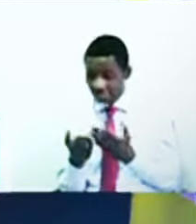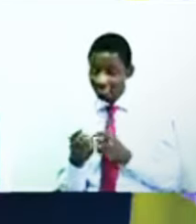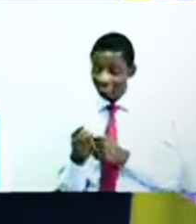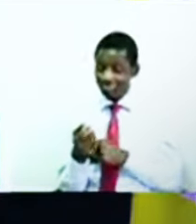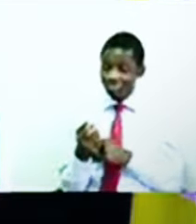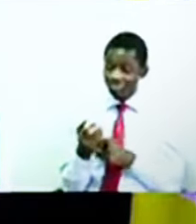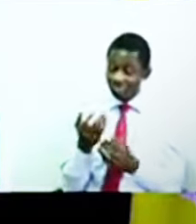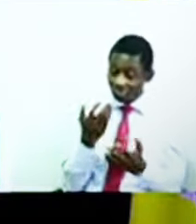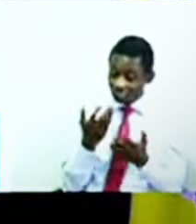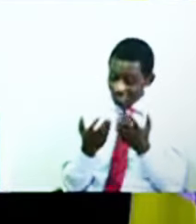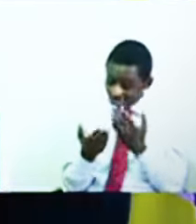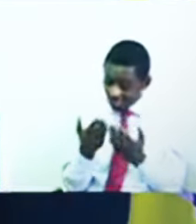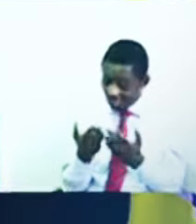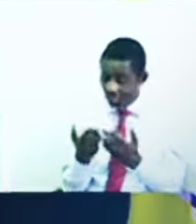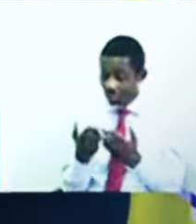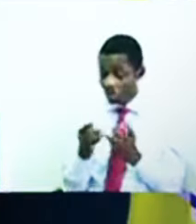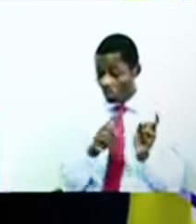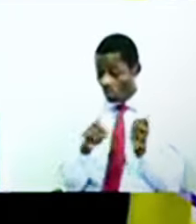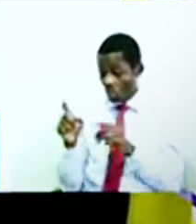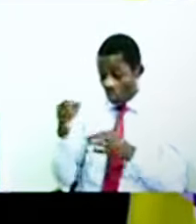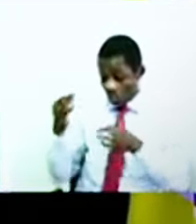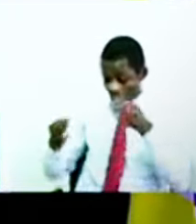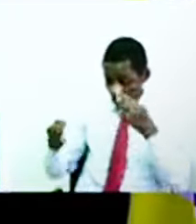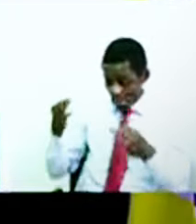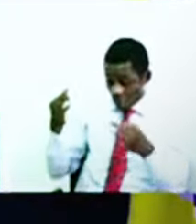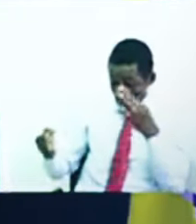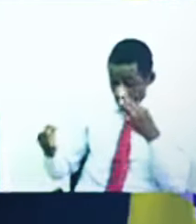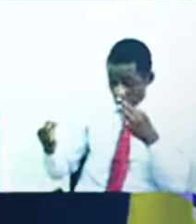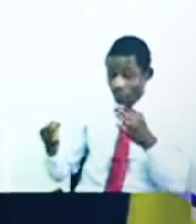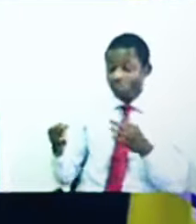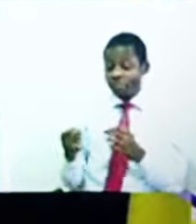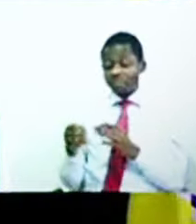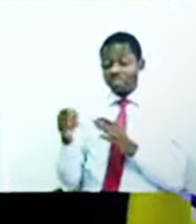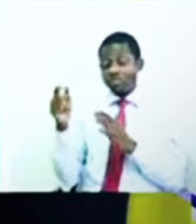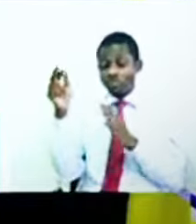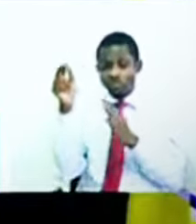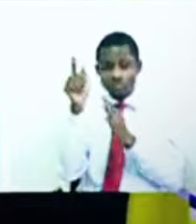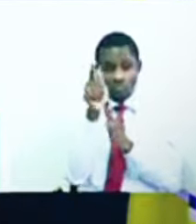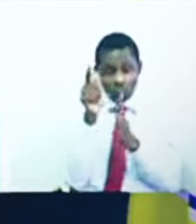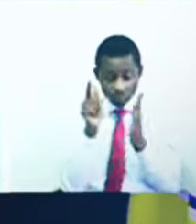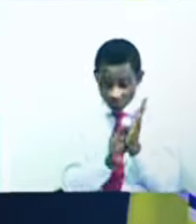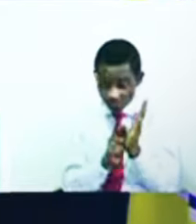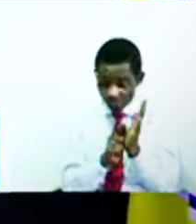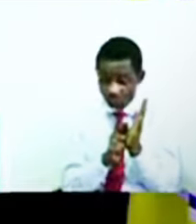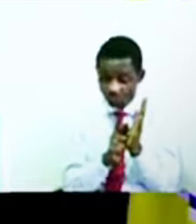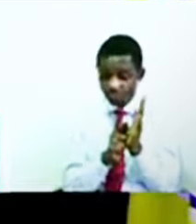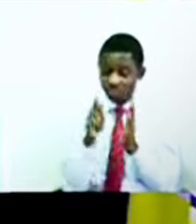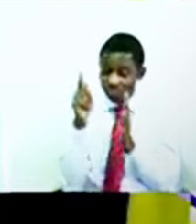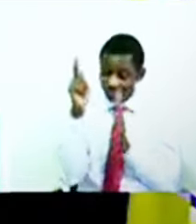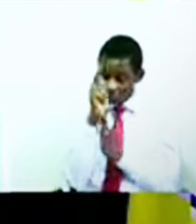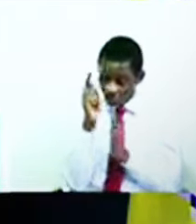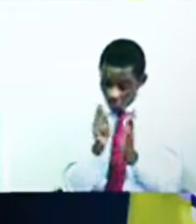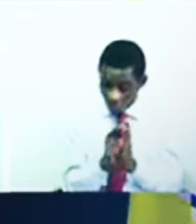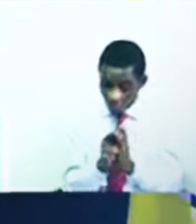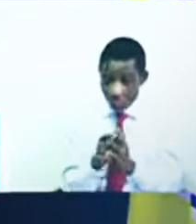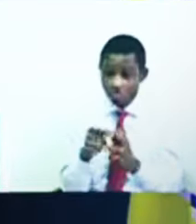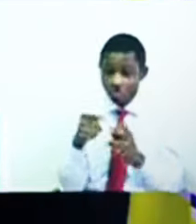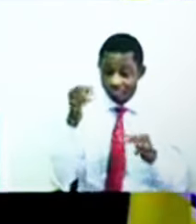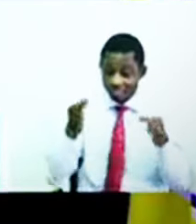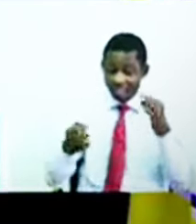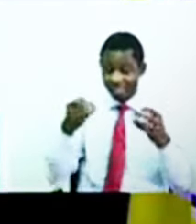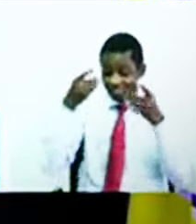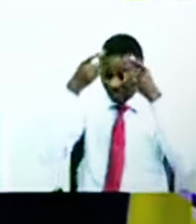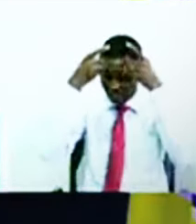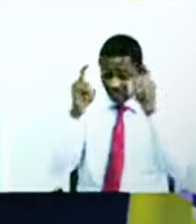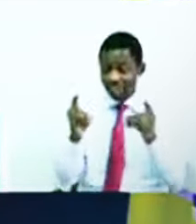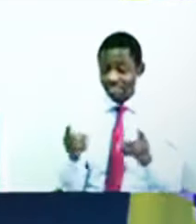will be disturbing you. Don't start crying. Once the law is on your side, act upon it forcefully. Eto de bia, se wuni